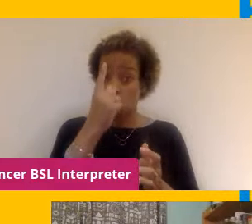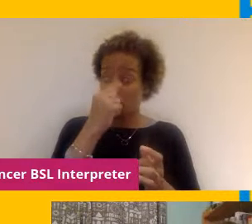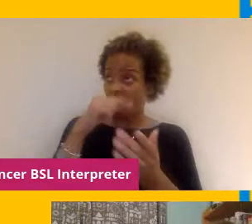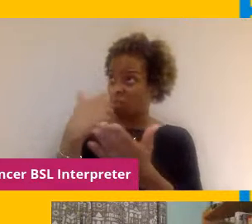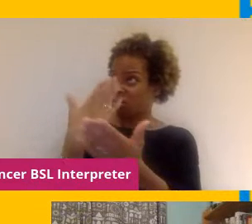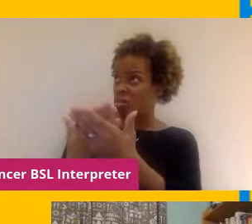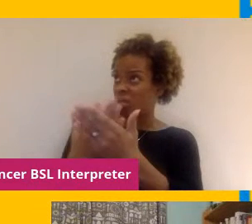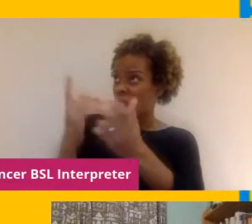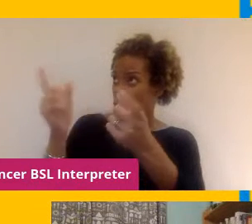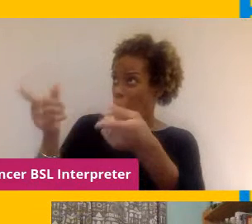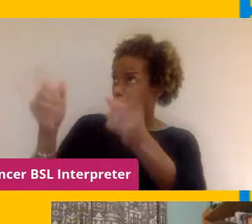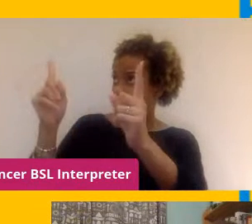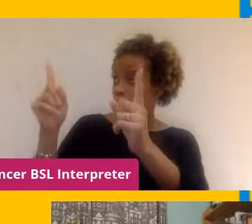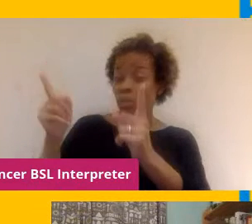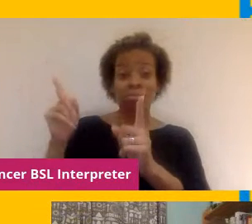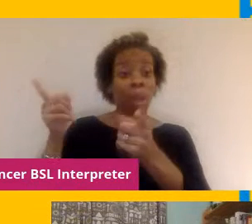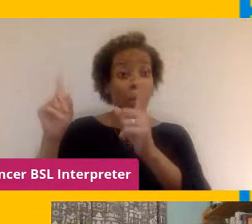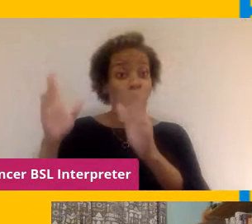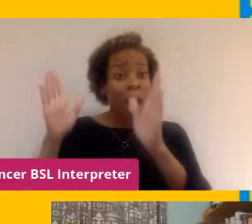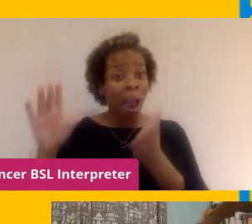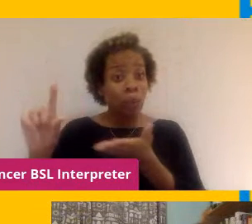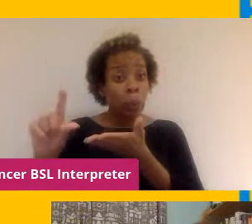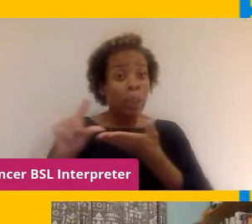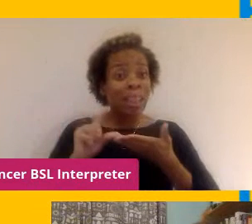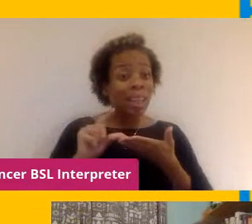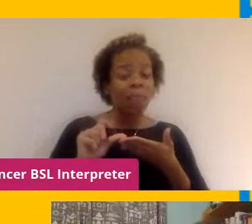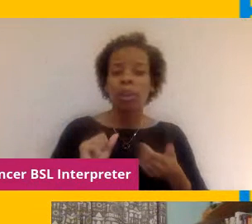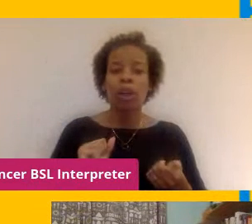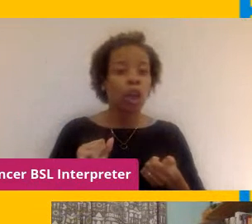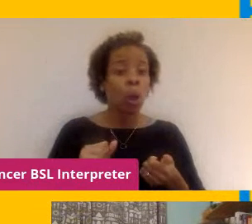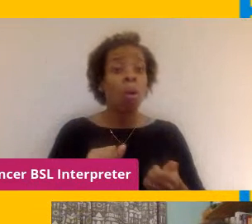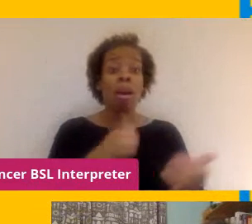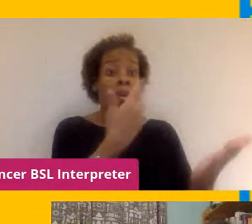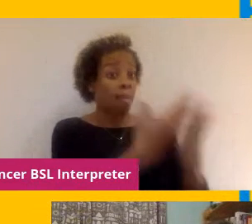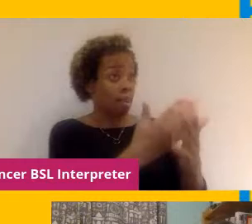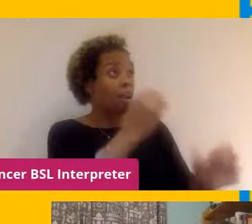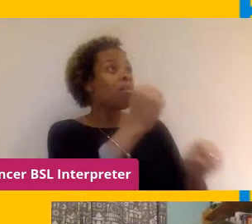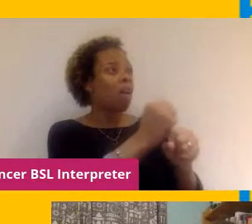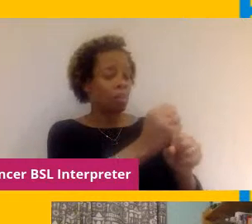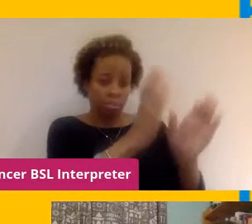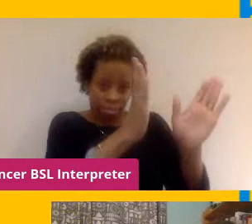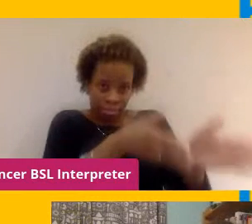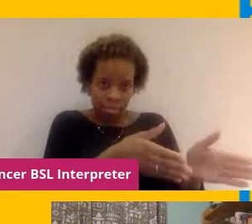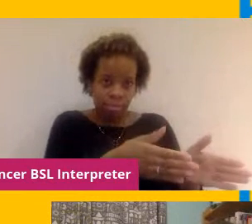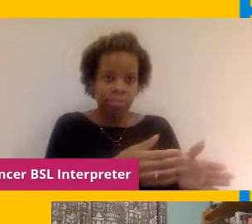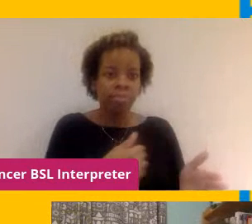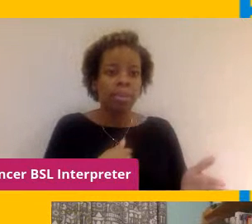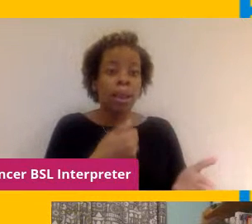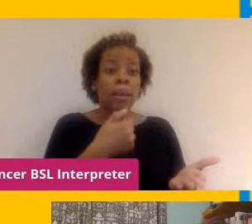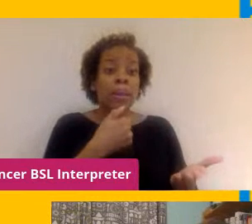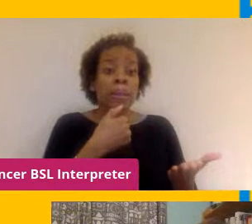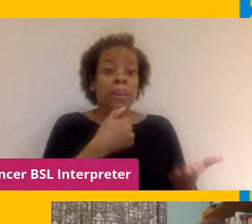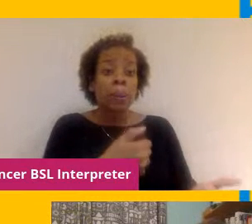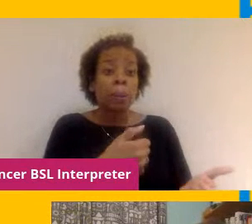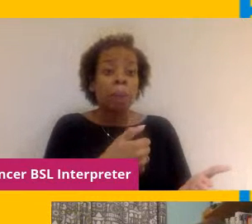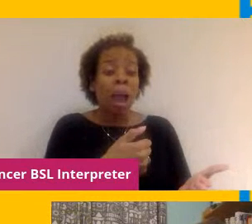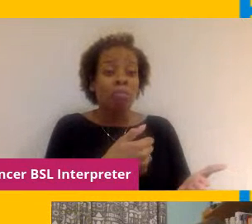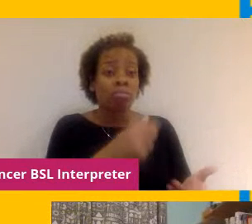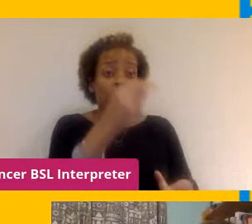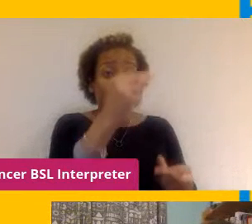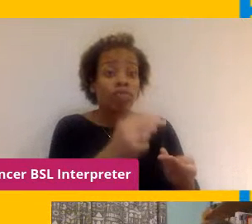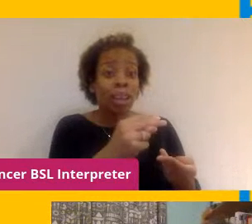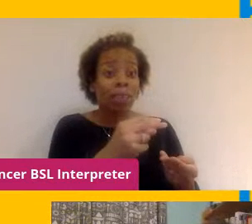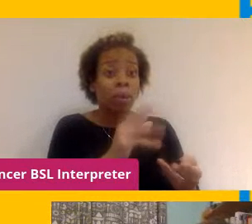claim direct from the government. So it amounts to £6 tax relief a week. You only actually have to work at home for 1 day to be eligible to claim